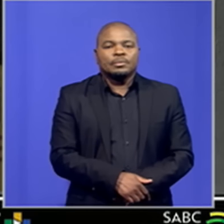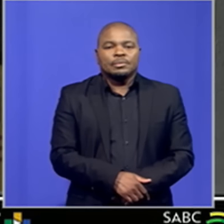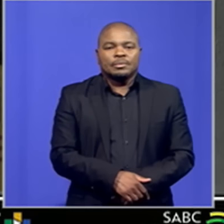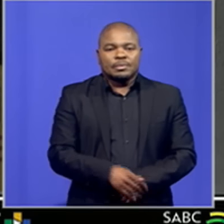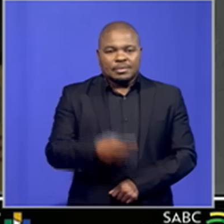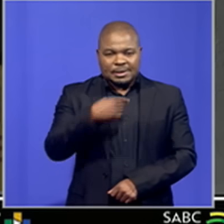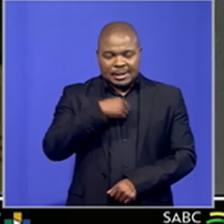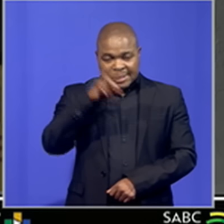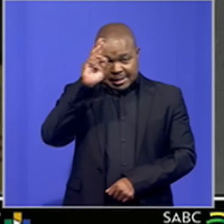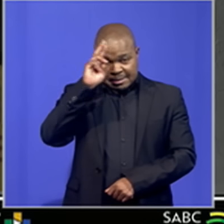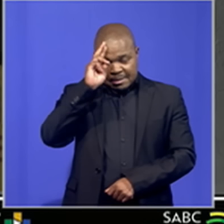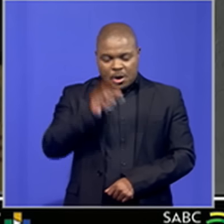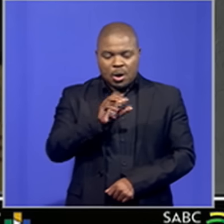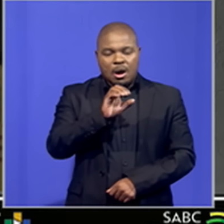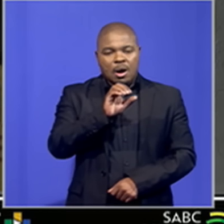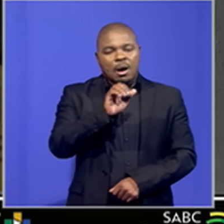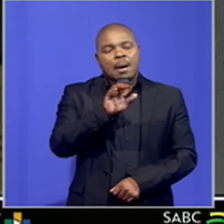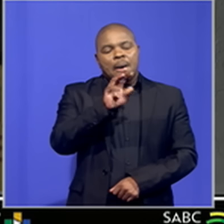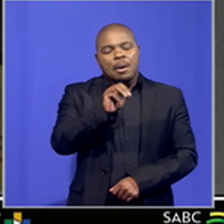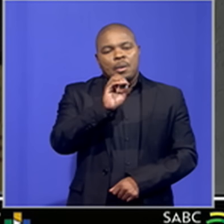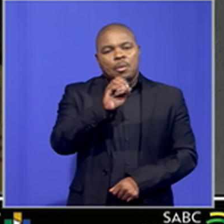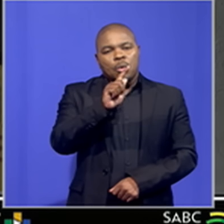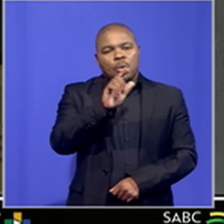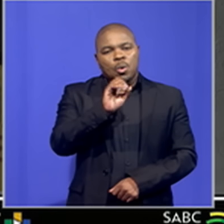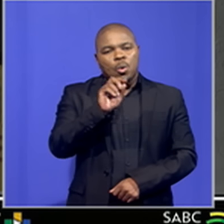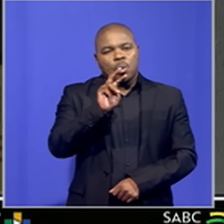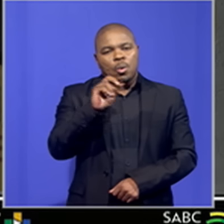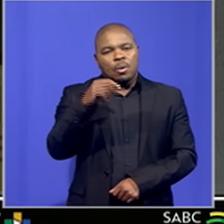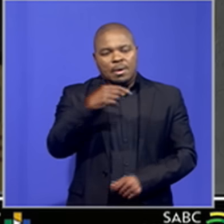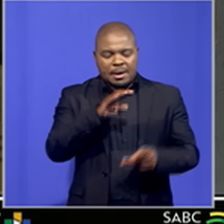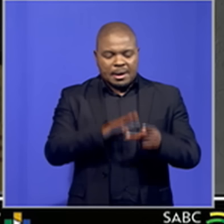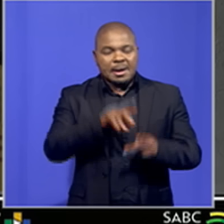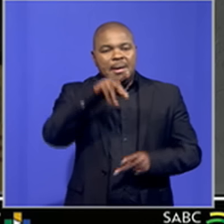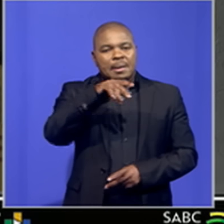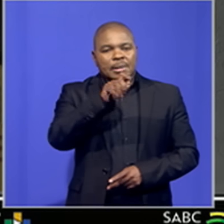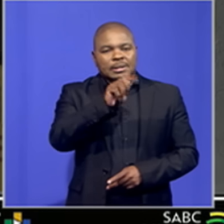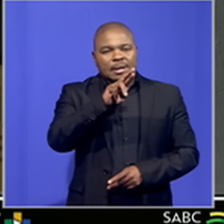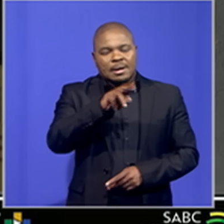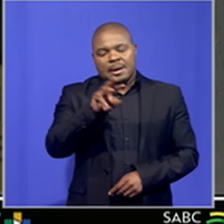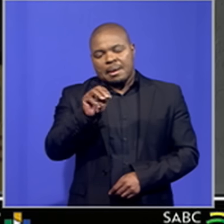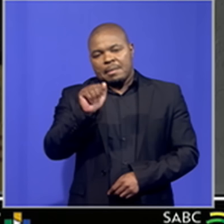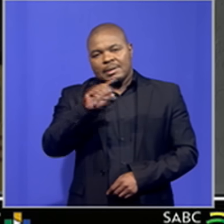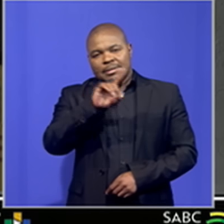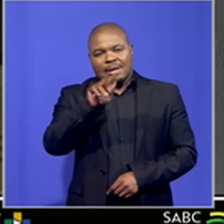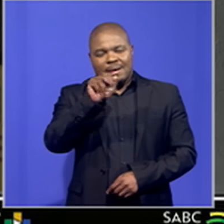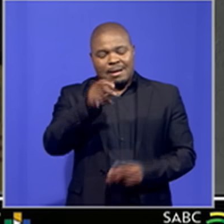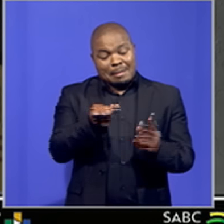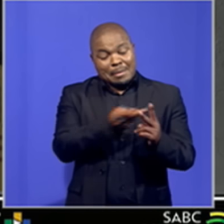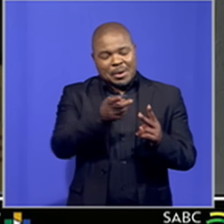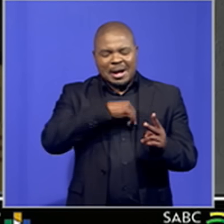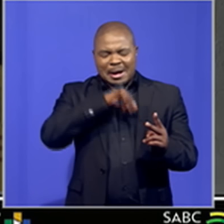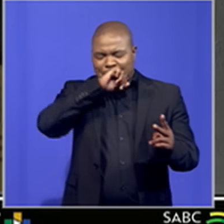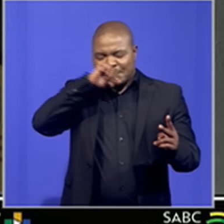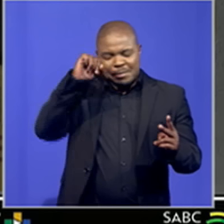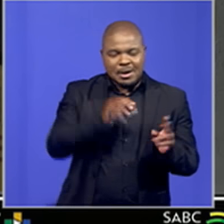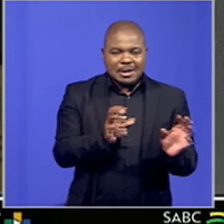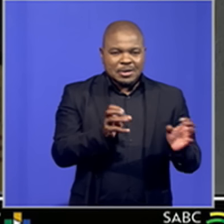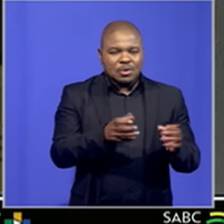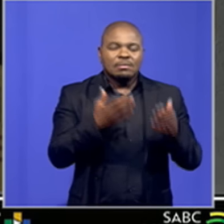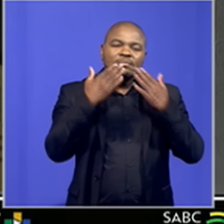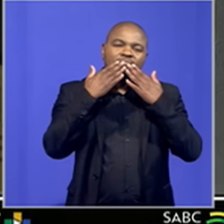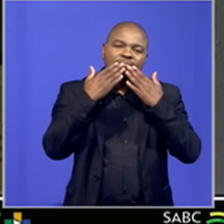gopola Aubrey Ramadi Motlong, ke gopola gape le Peter Vosmanzana, ke bona bagasi ba neng ke ba rata thata ba radio. Danke